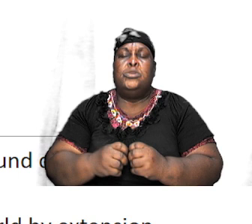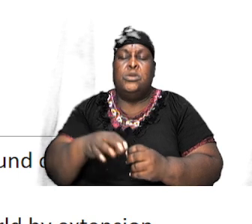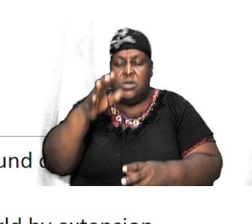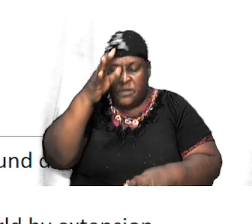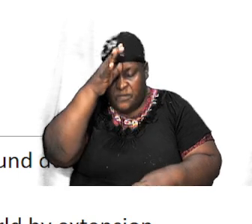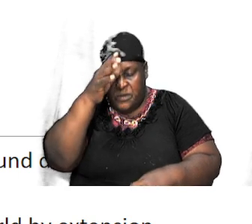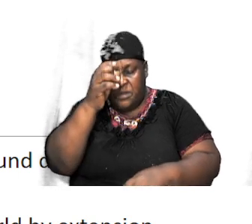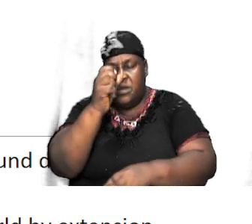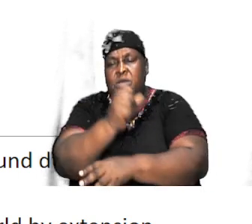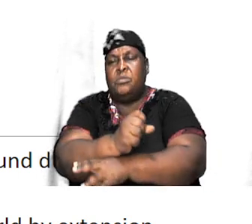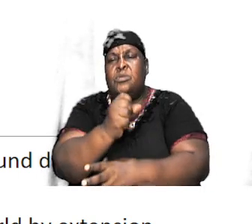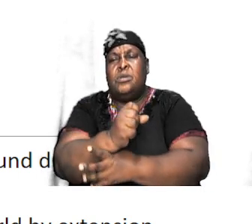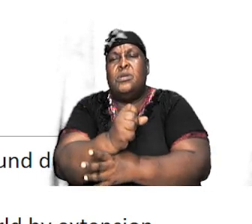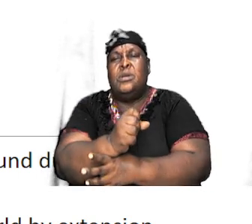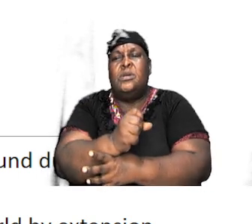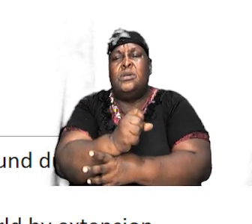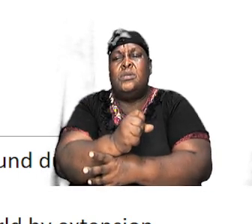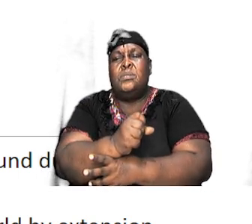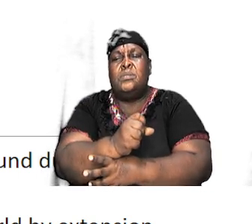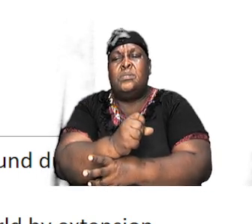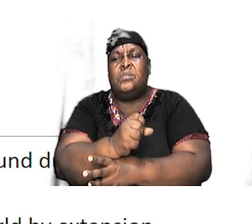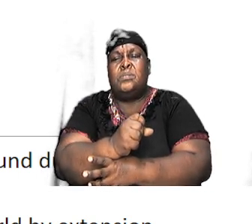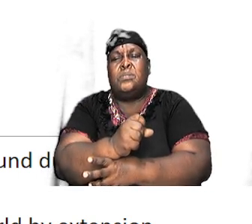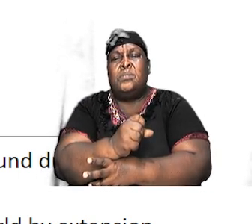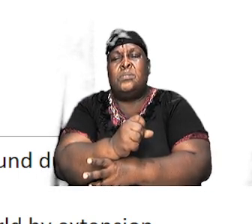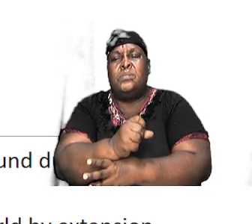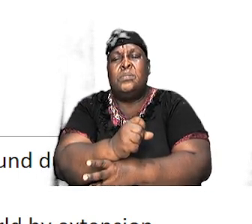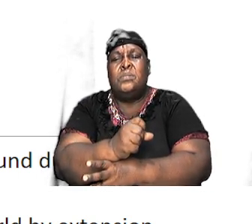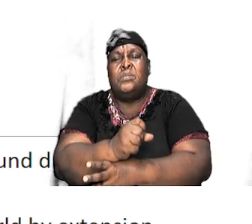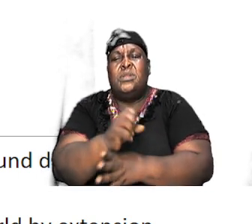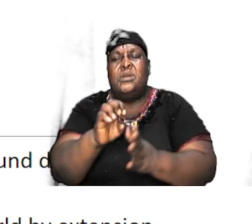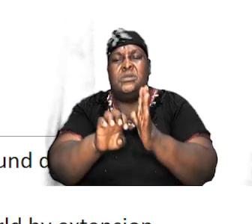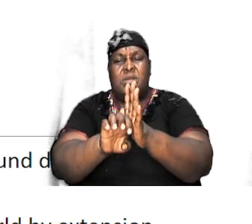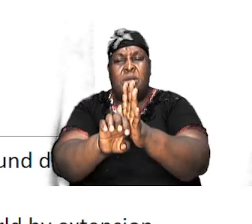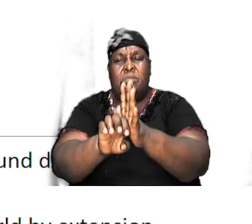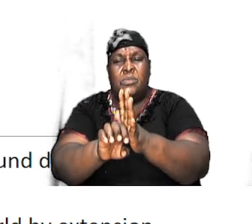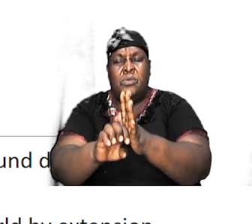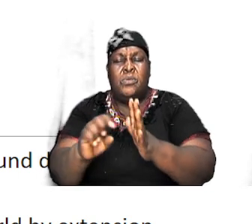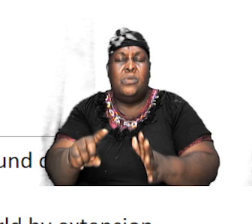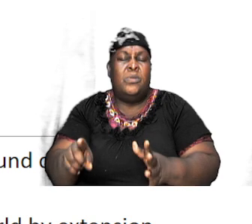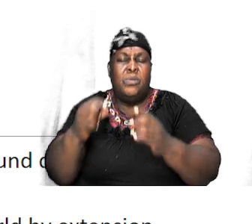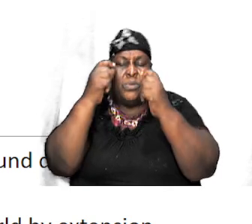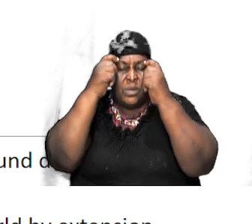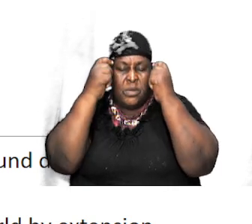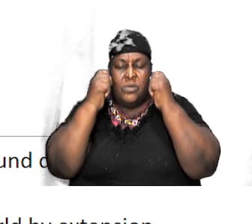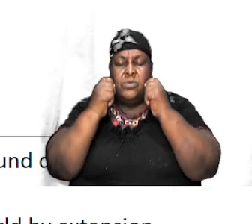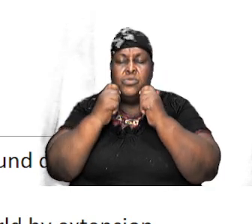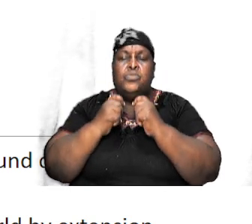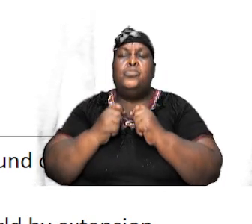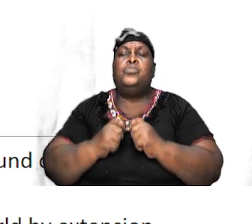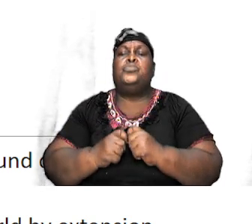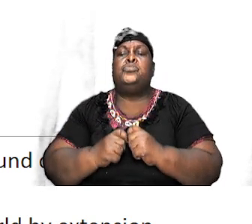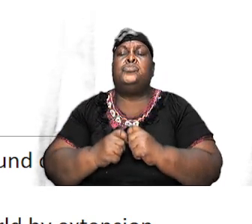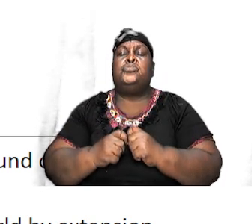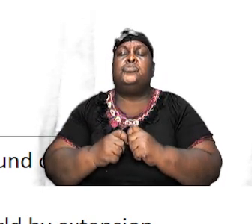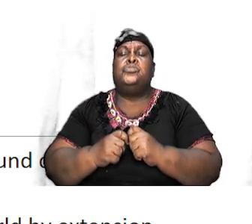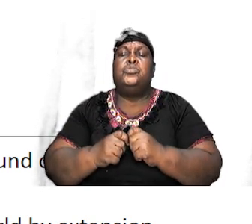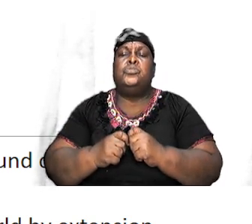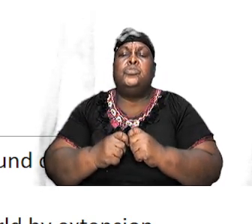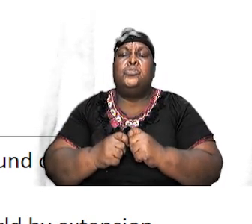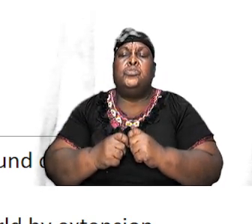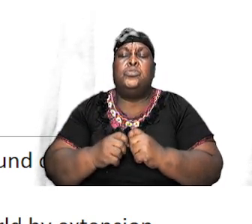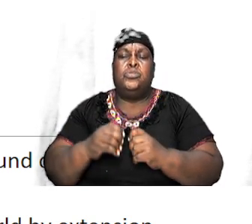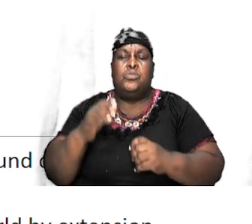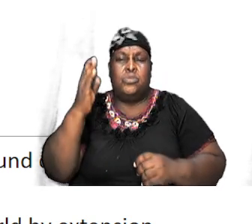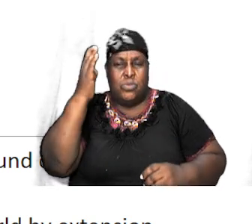figure where the Jews are concerned. I believe, again going by memory,